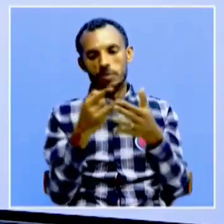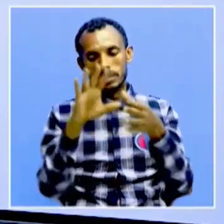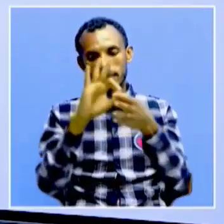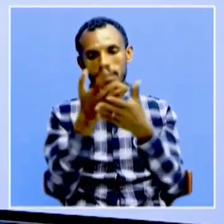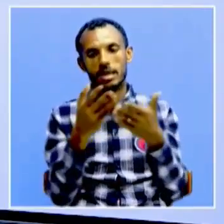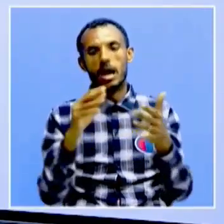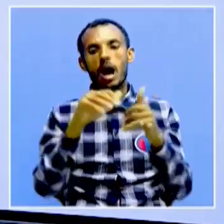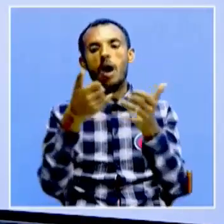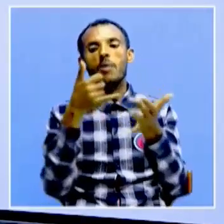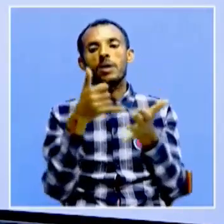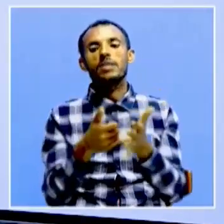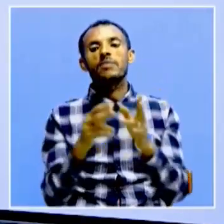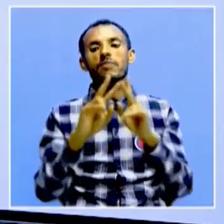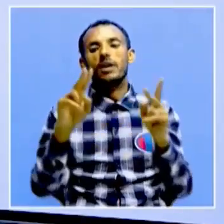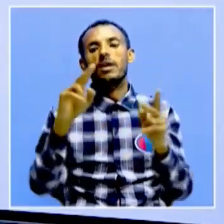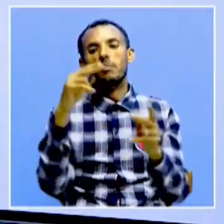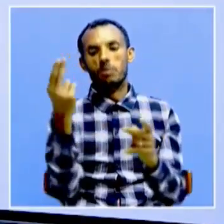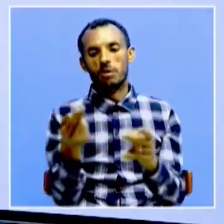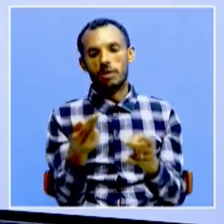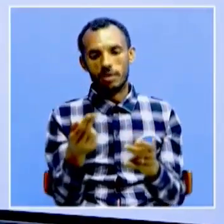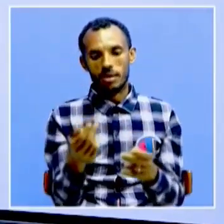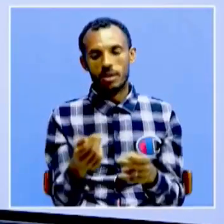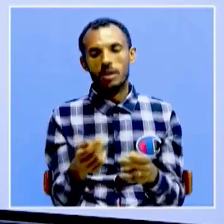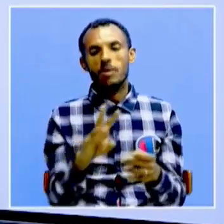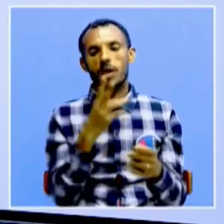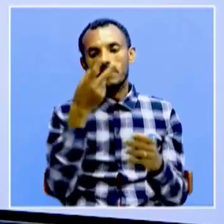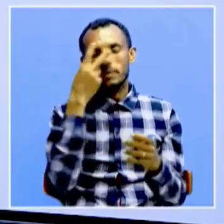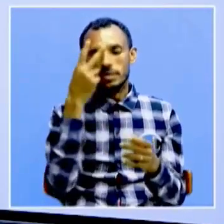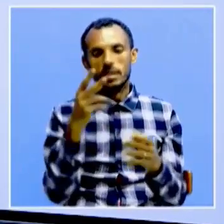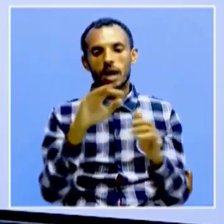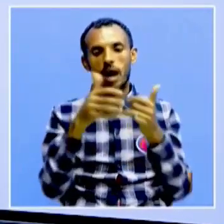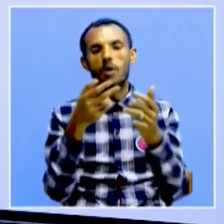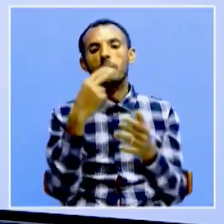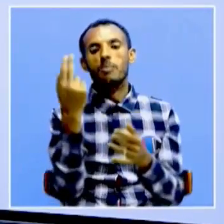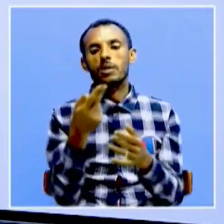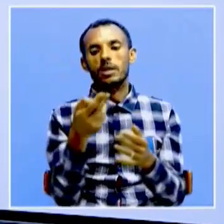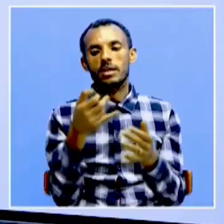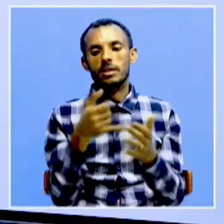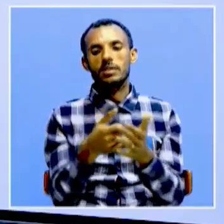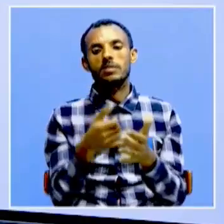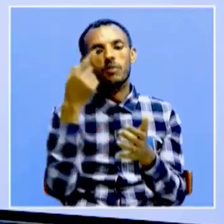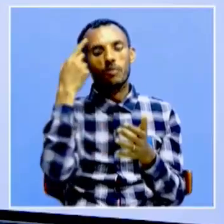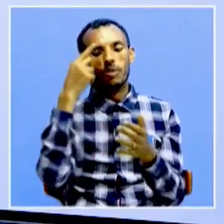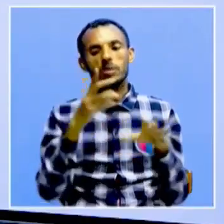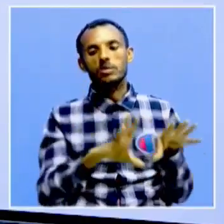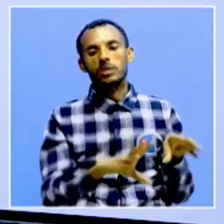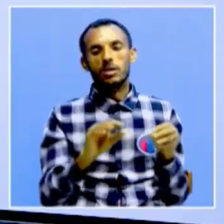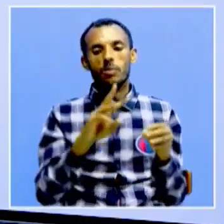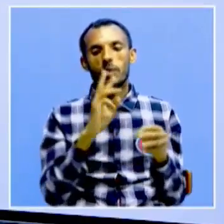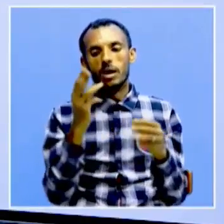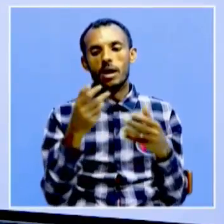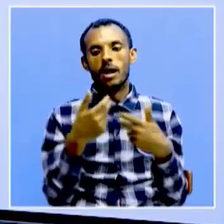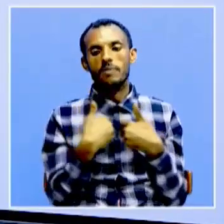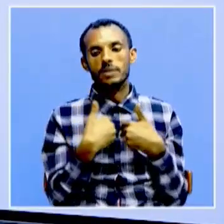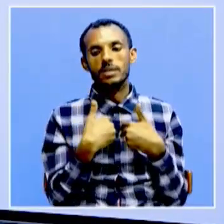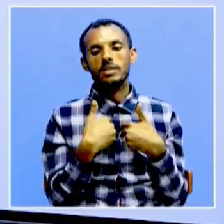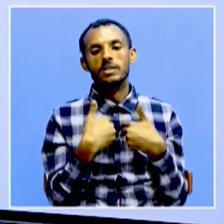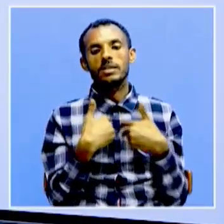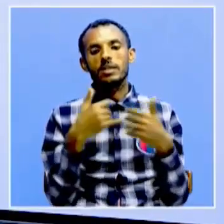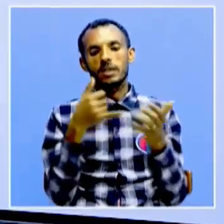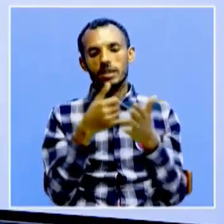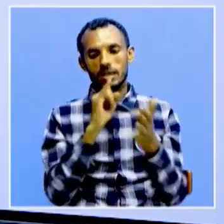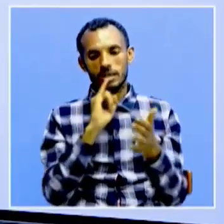how important it is for people. Yes? We have seen how important it is for students. We have seen how important it